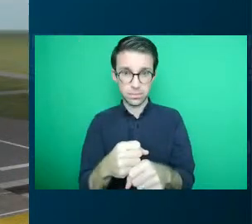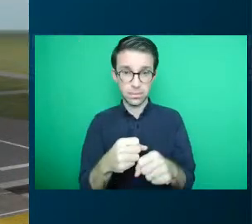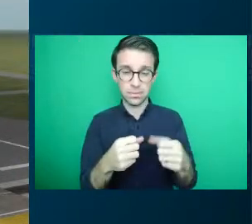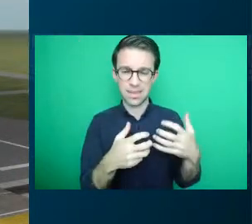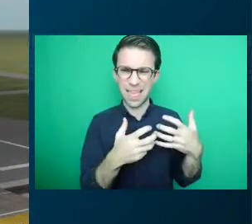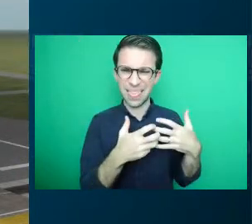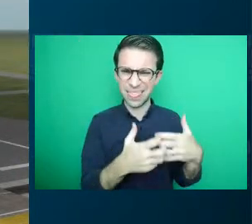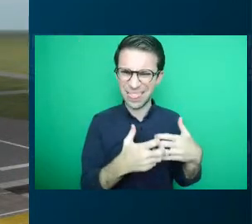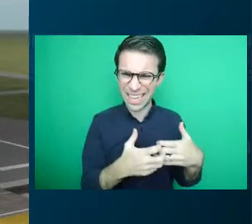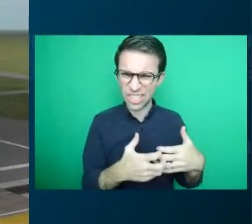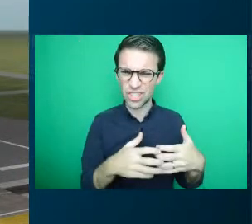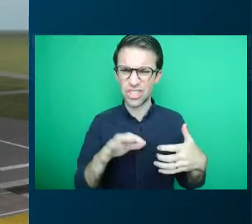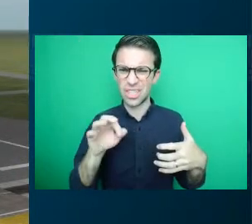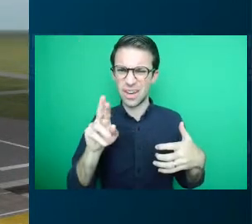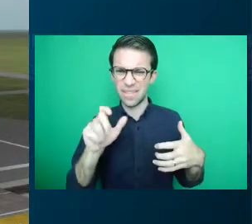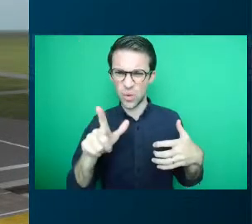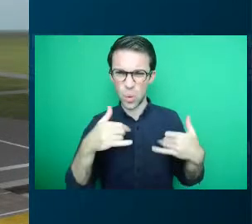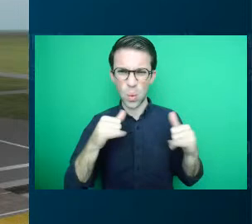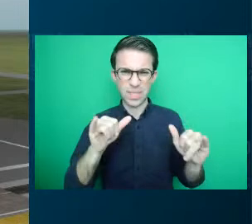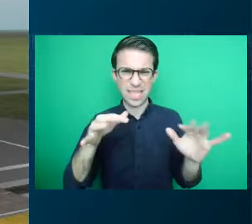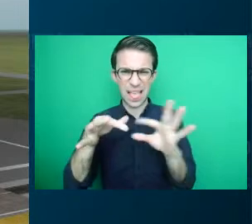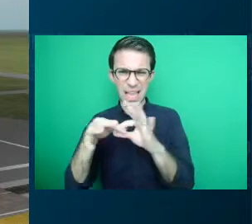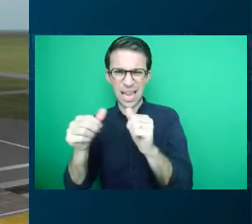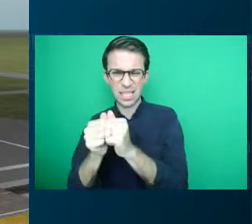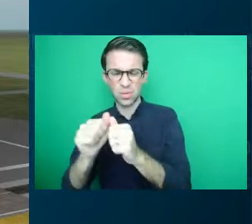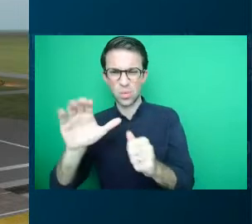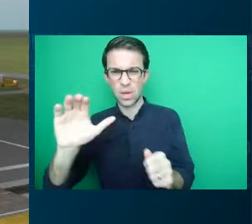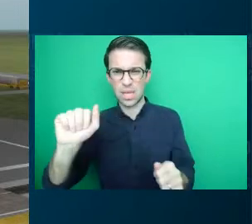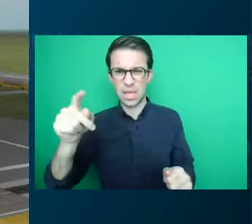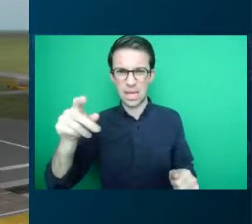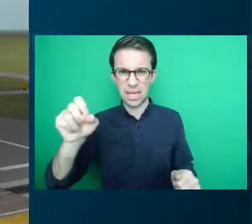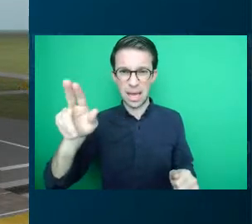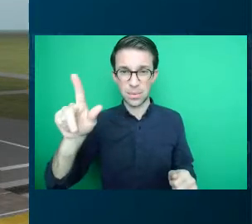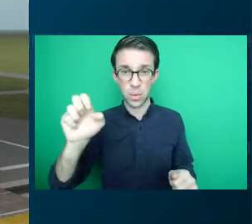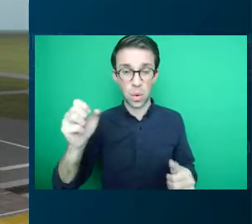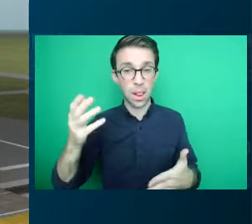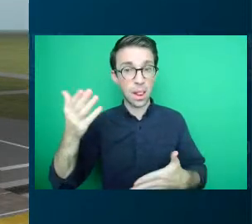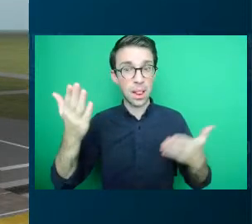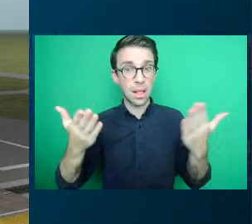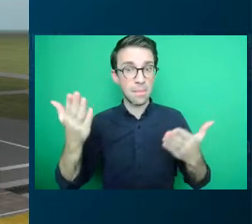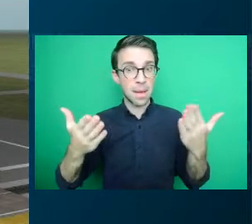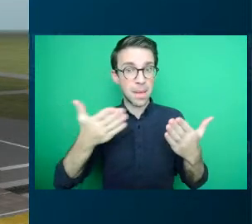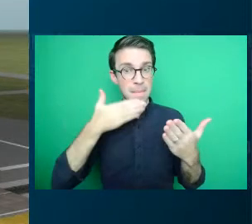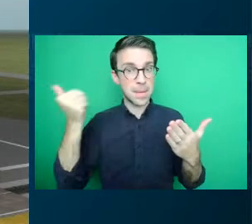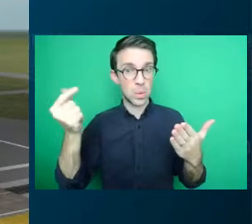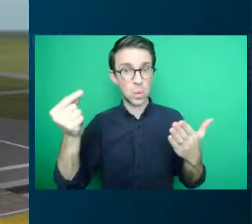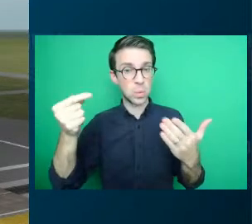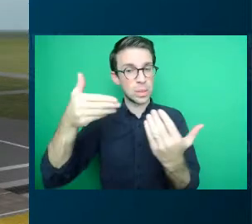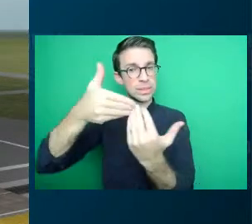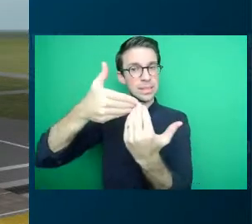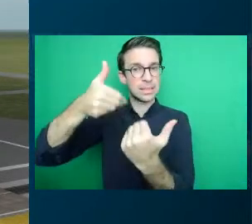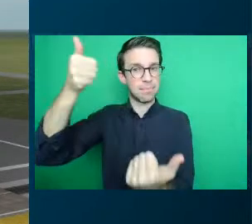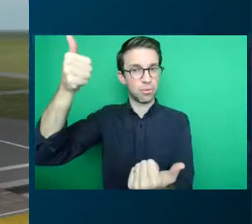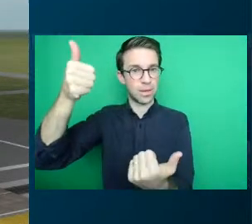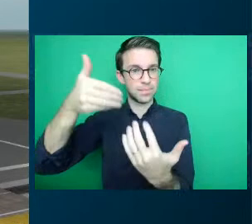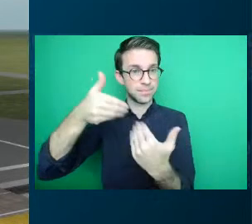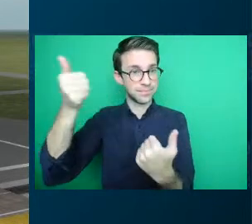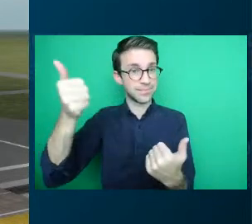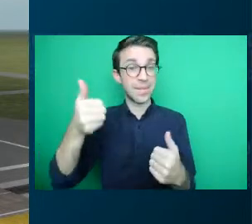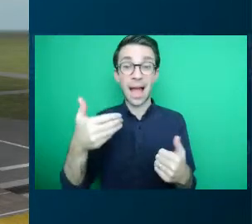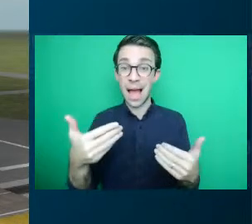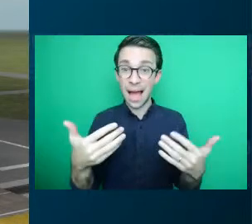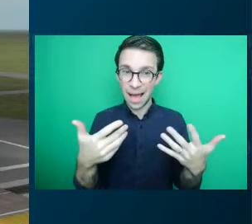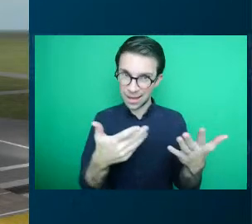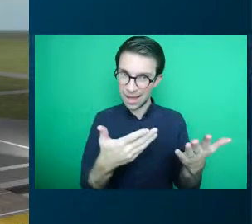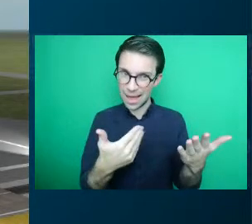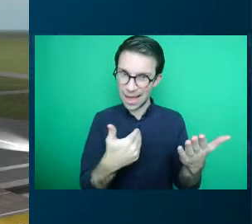fuel tank were still connected to the capsule, and it might be better if we can separate those things somehow. The game gives us the ability to do that. We've